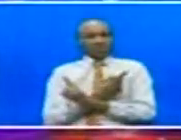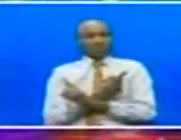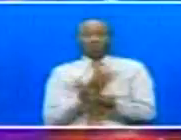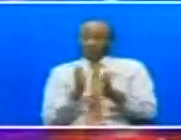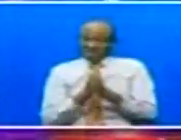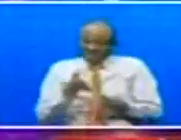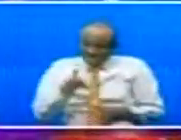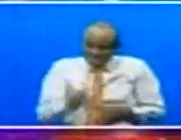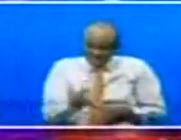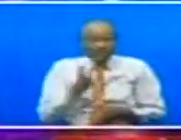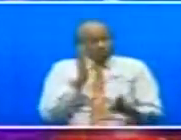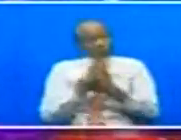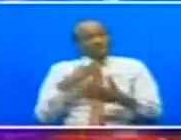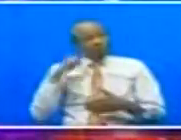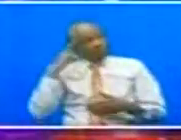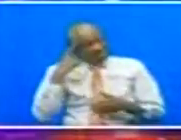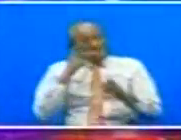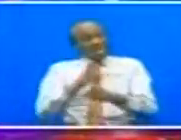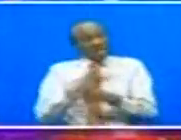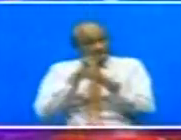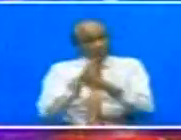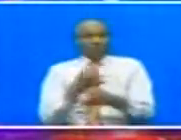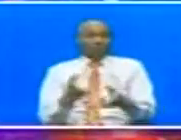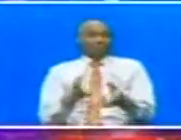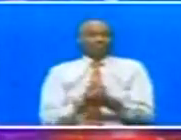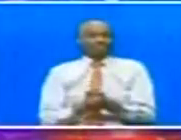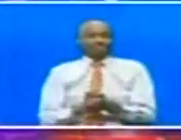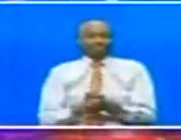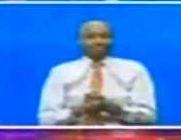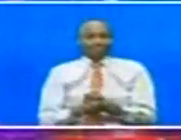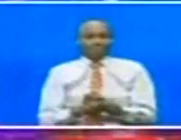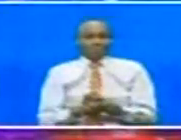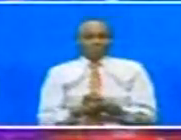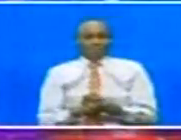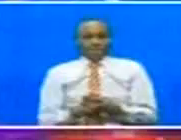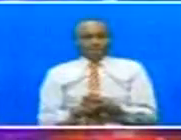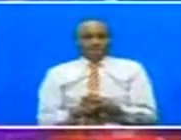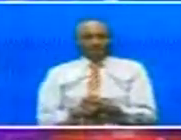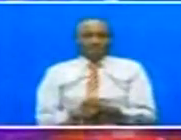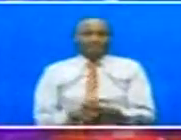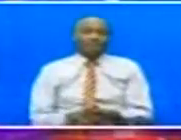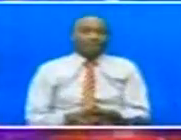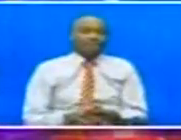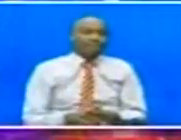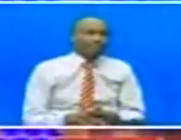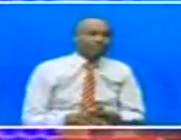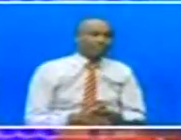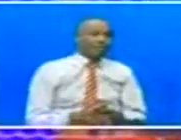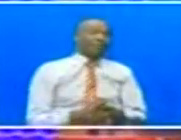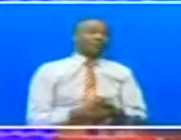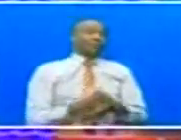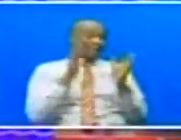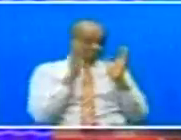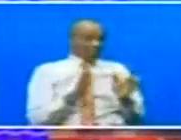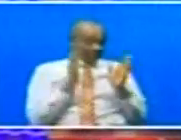us, and we really have to think more carefully about it. Homegrown, absolutely. I couldn't agree more with Betty. Personally, I remember in the last